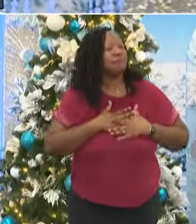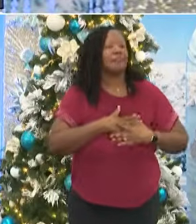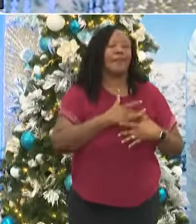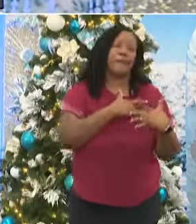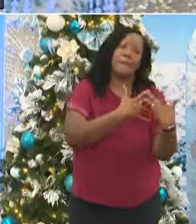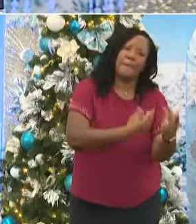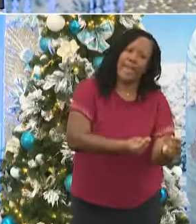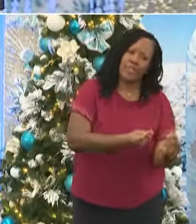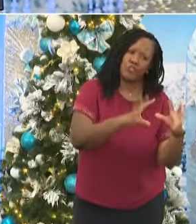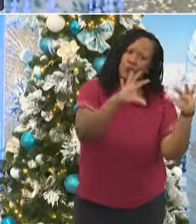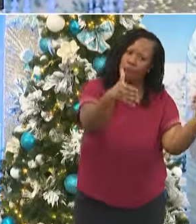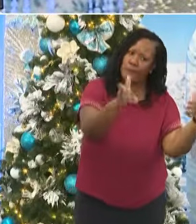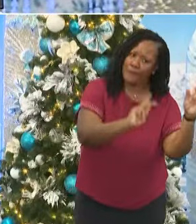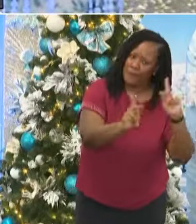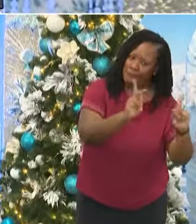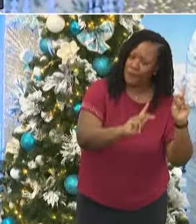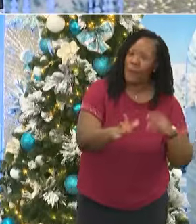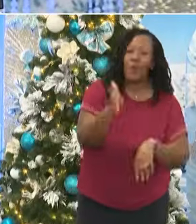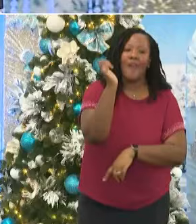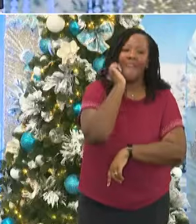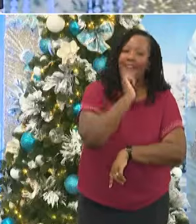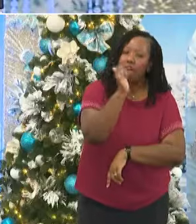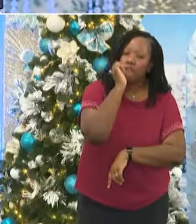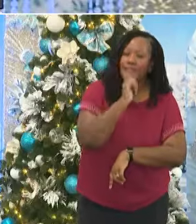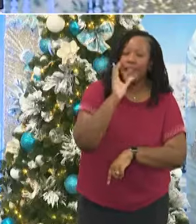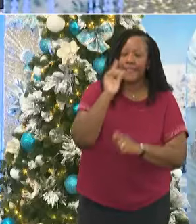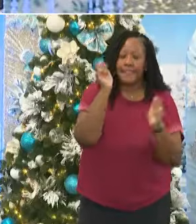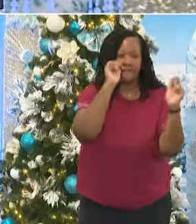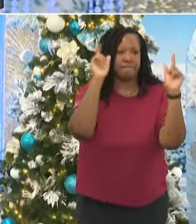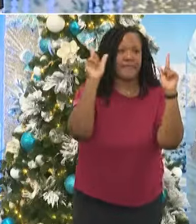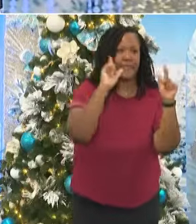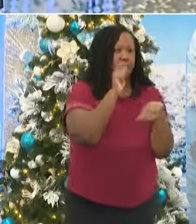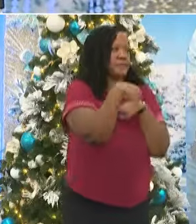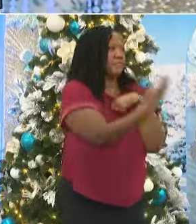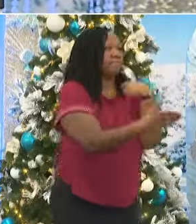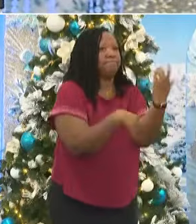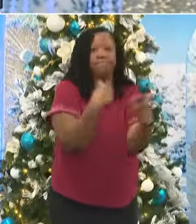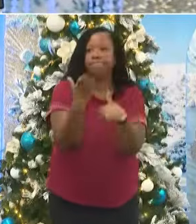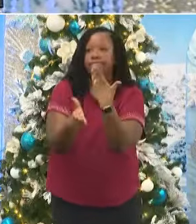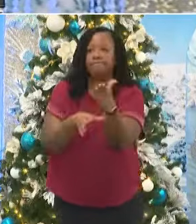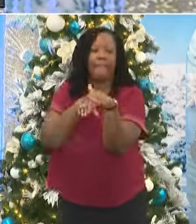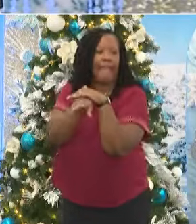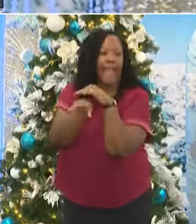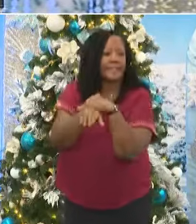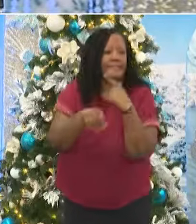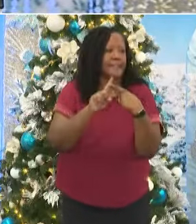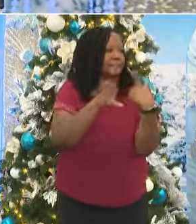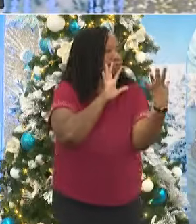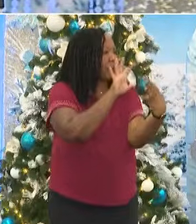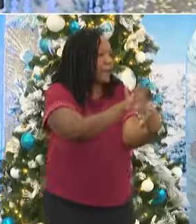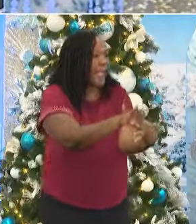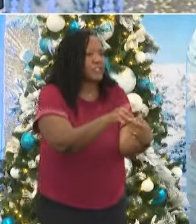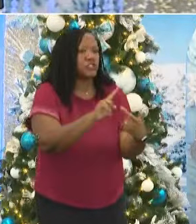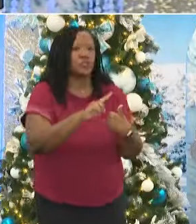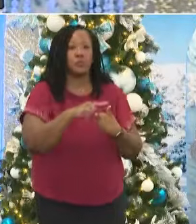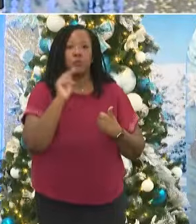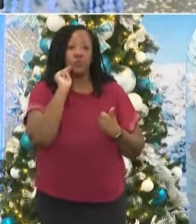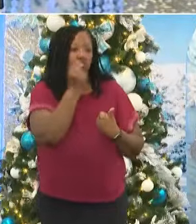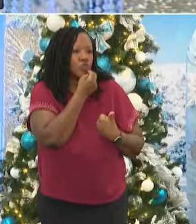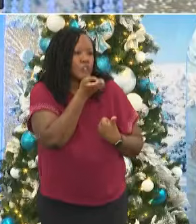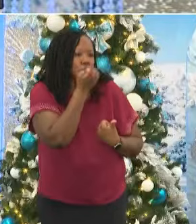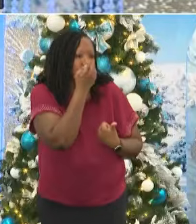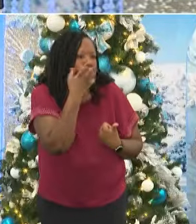of people who day in and day out make sure you have access and connection to nutrition